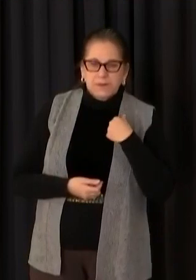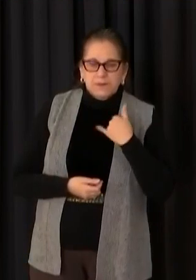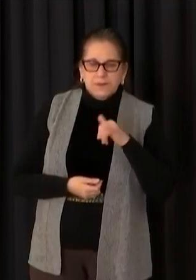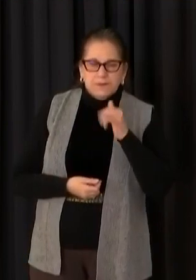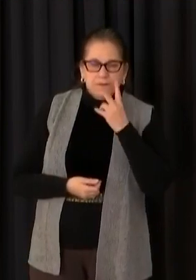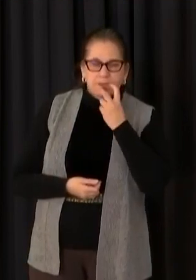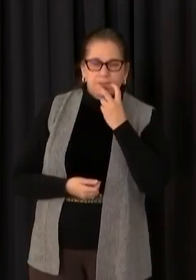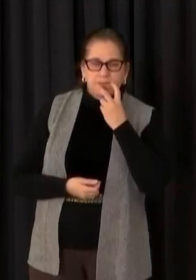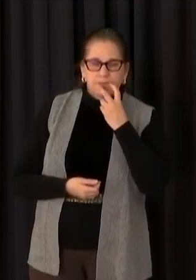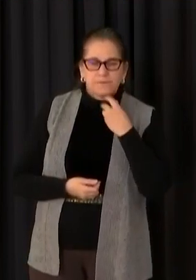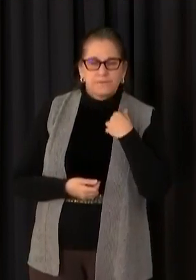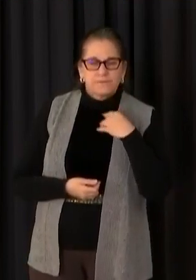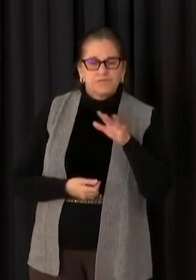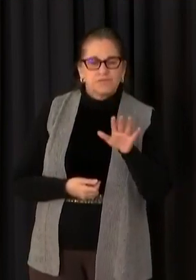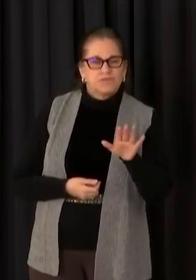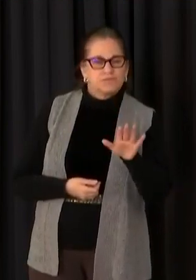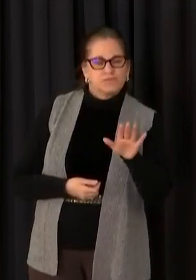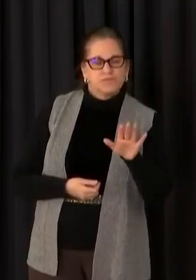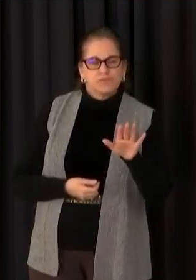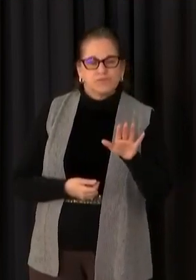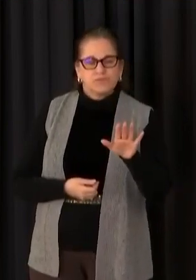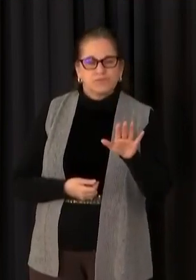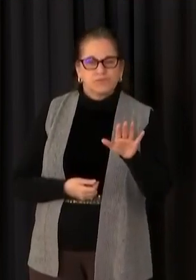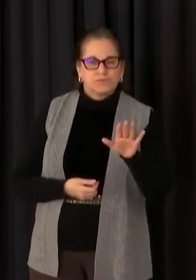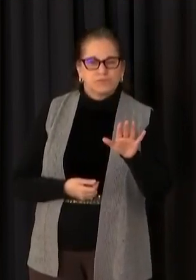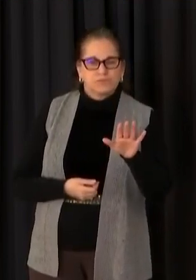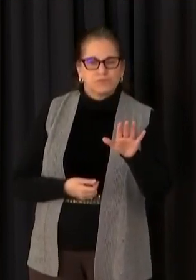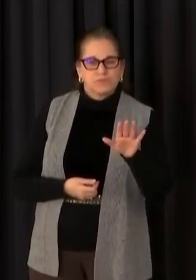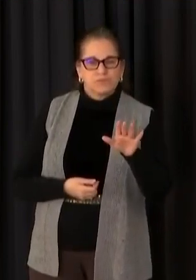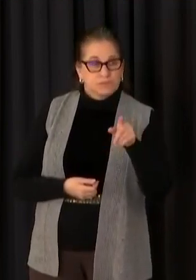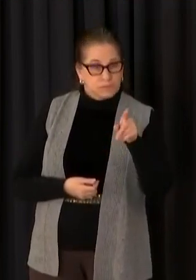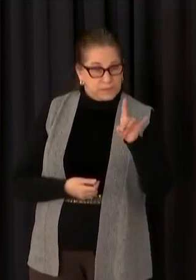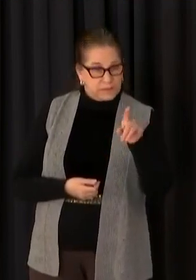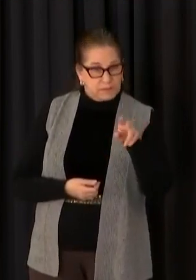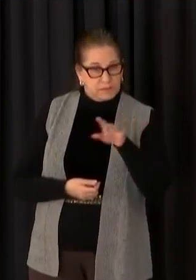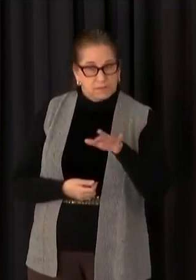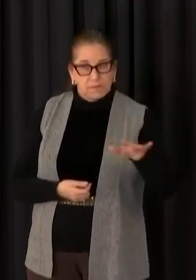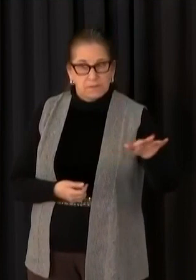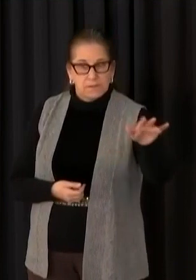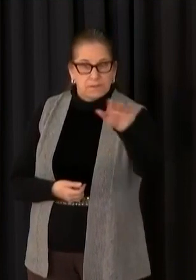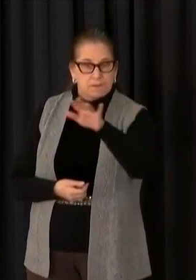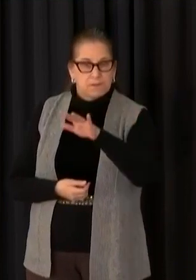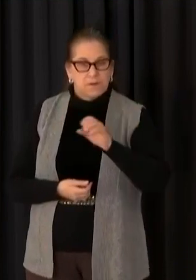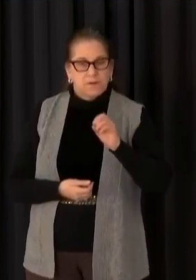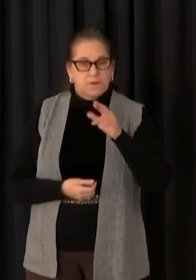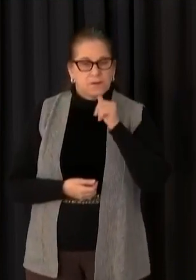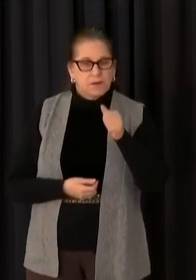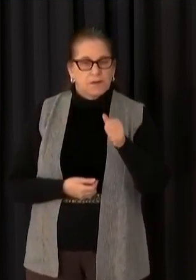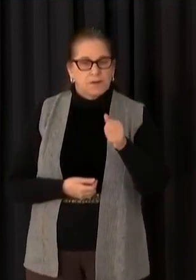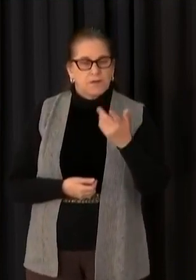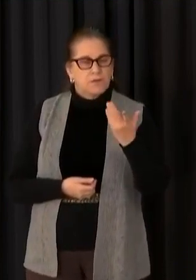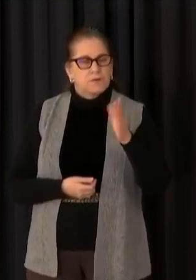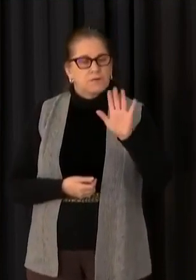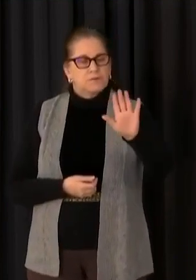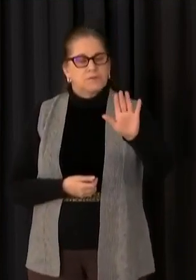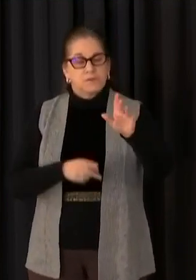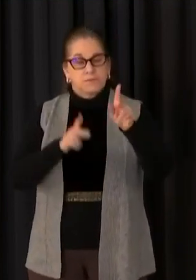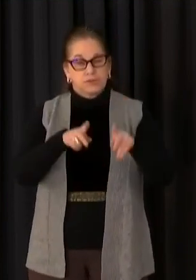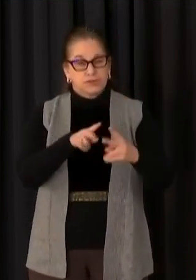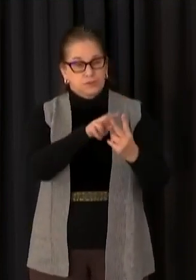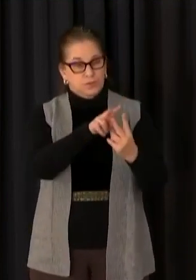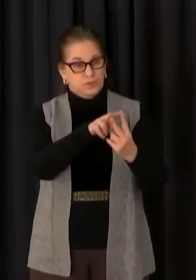variant circulating in your jurisdiction or your community or your country is that your rate of transmission begins